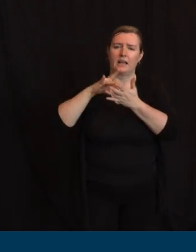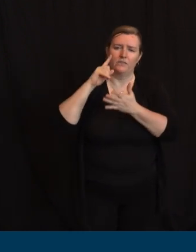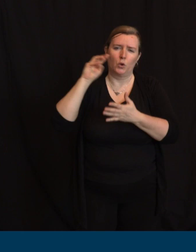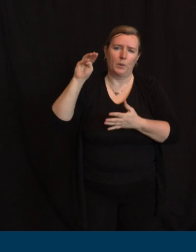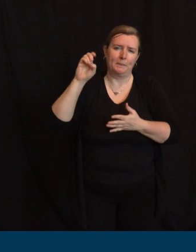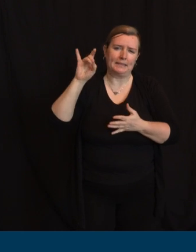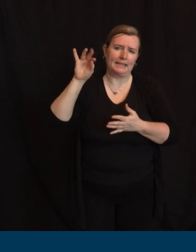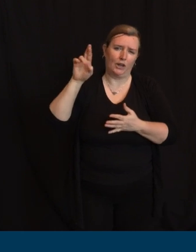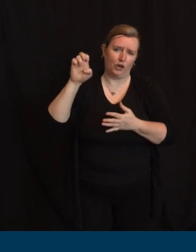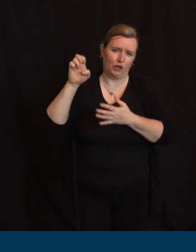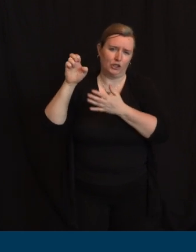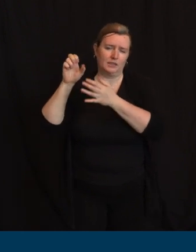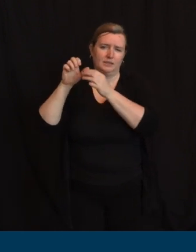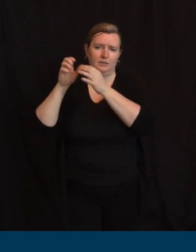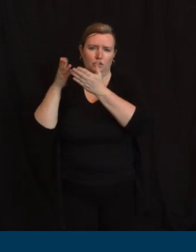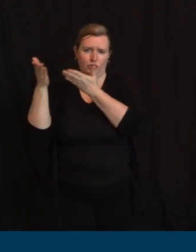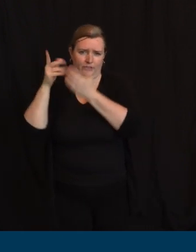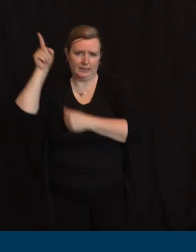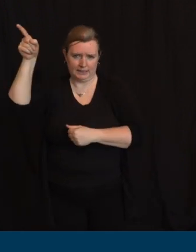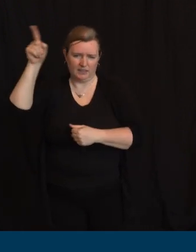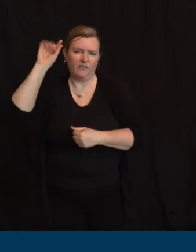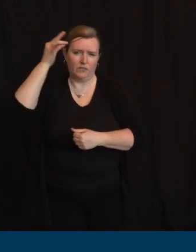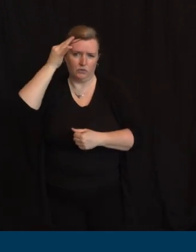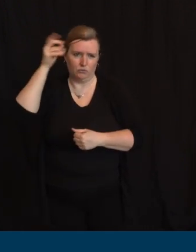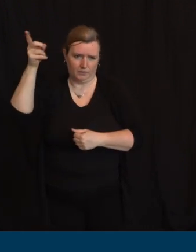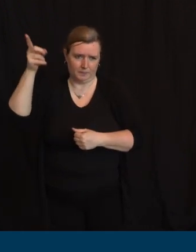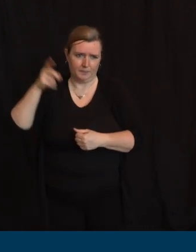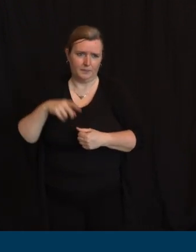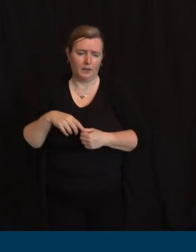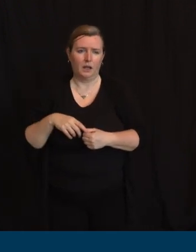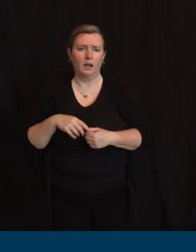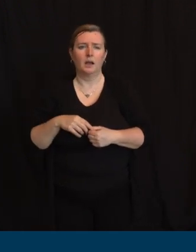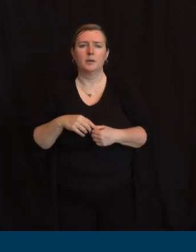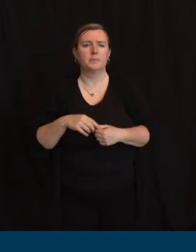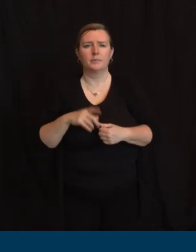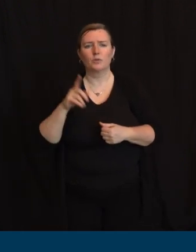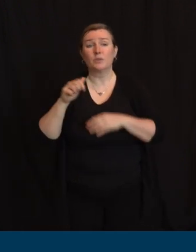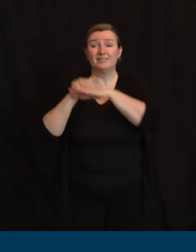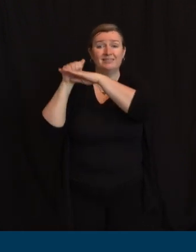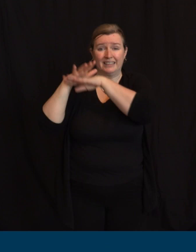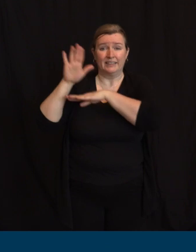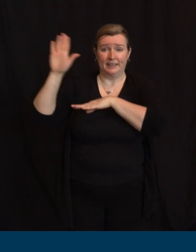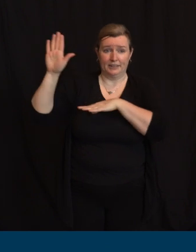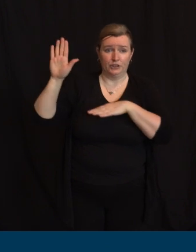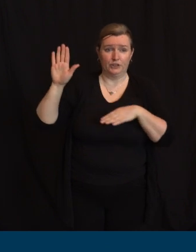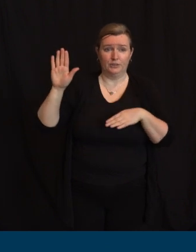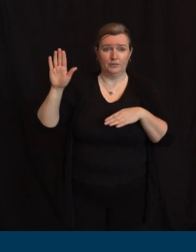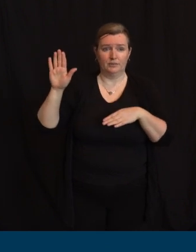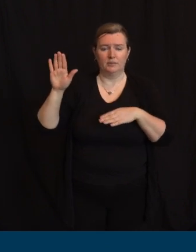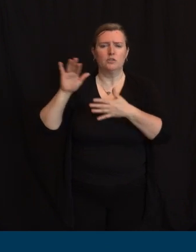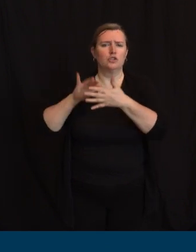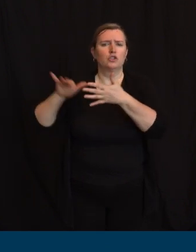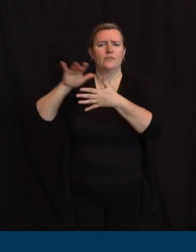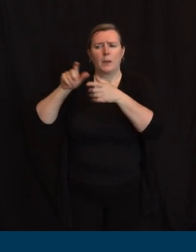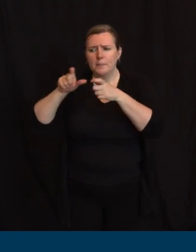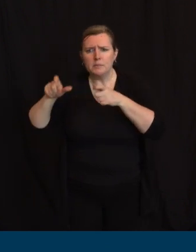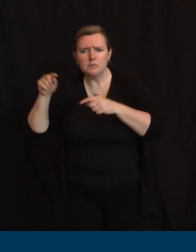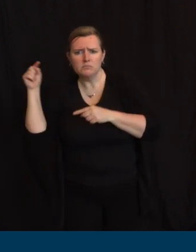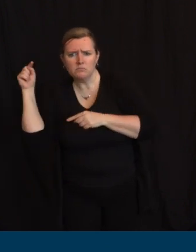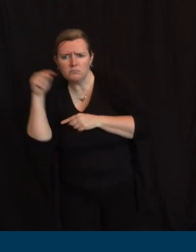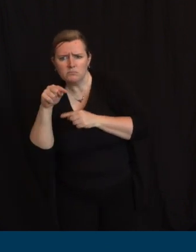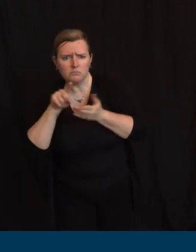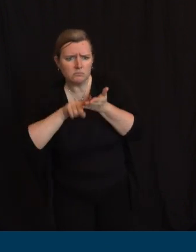out-of-state surveyors. And you know, we never release information on surveyors before